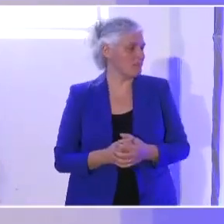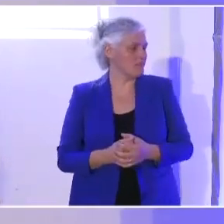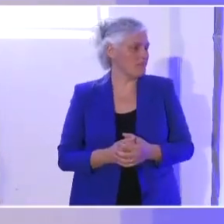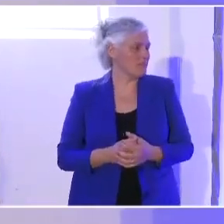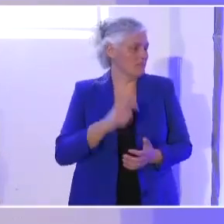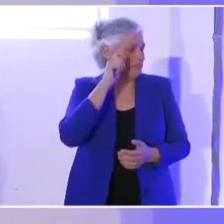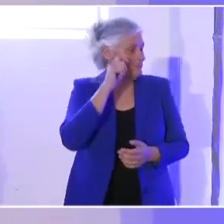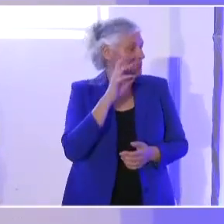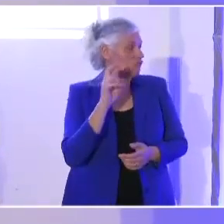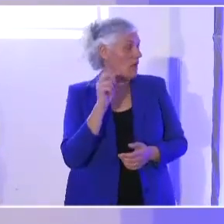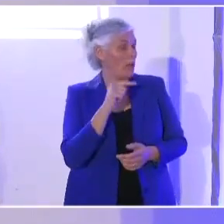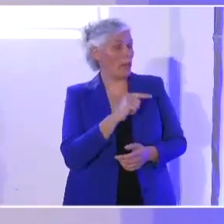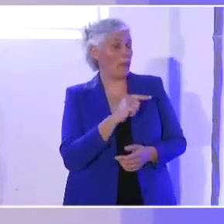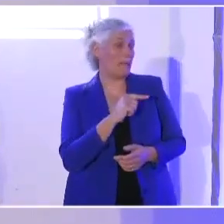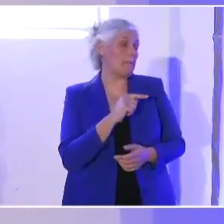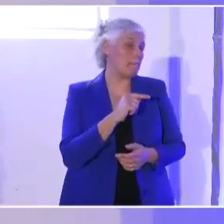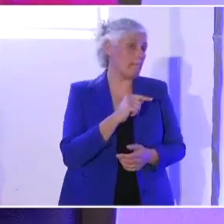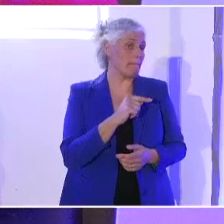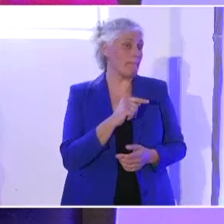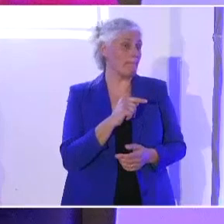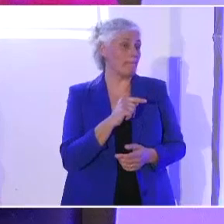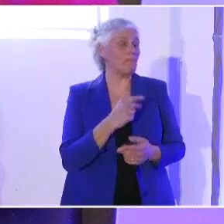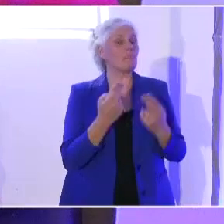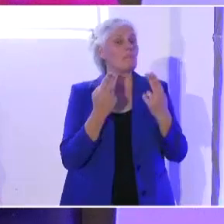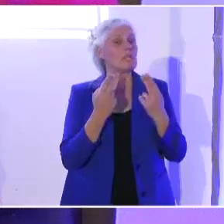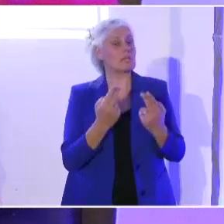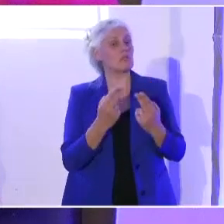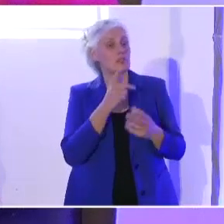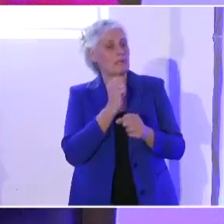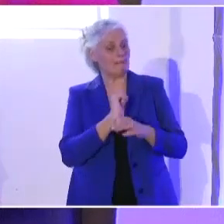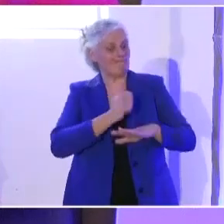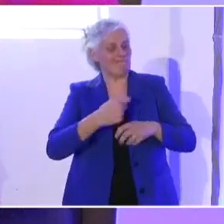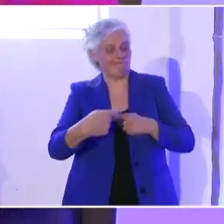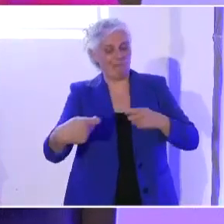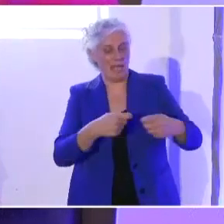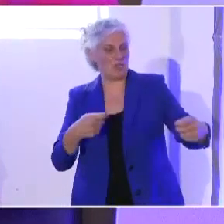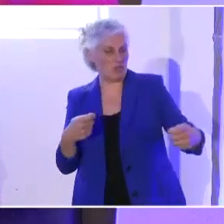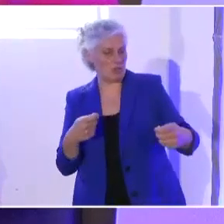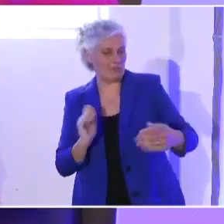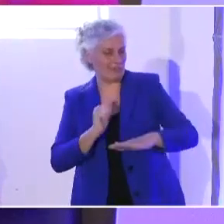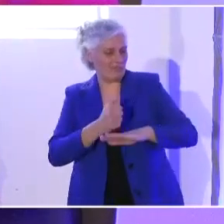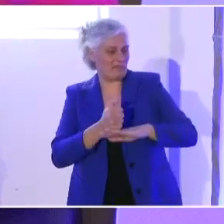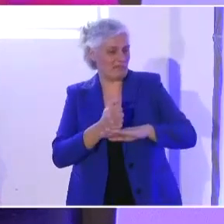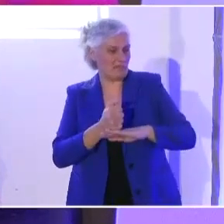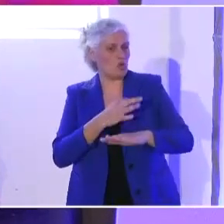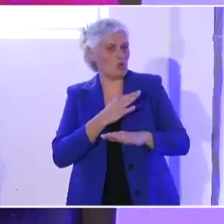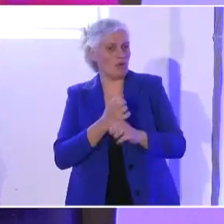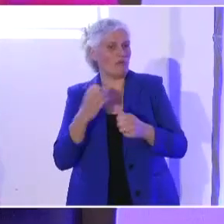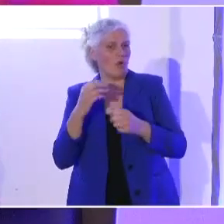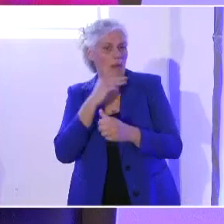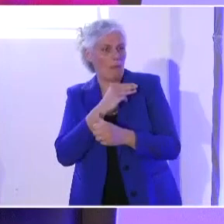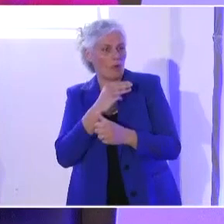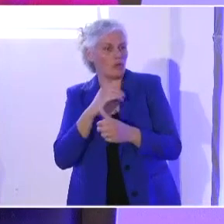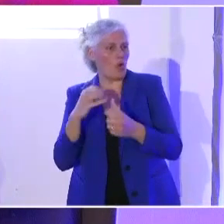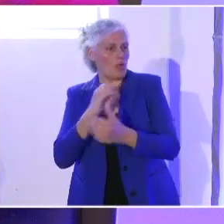I think, Brian, the need to have robust measures in place to kind of detect breaches is probably going to be all the more important now